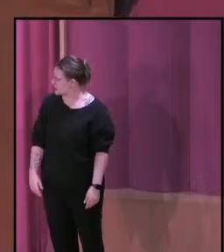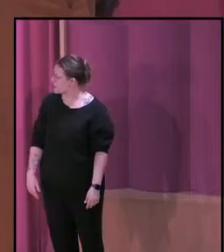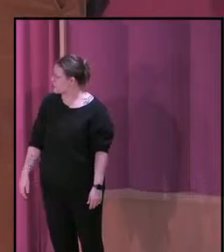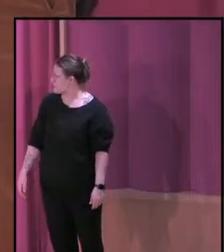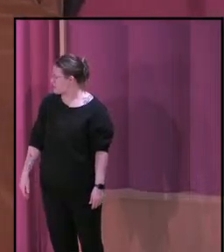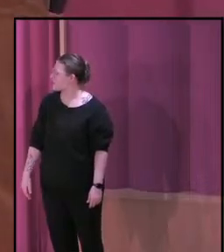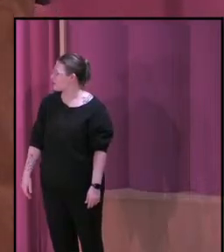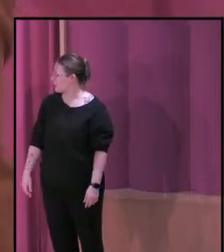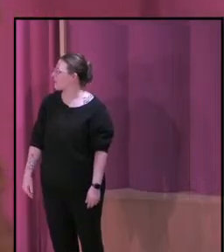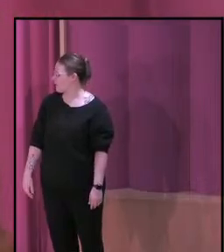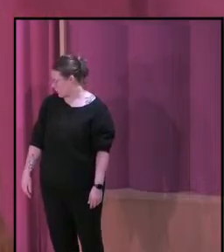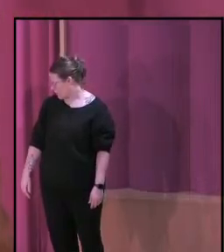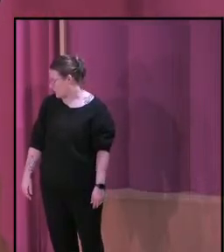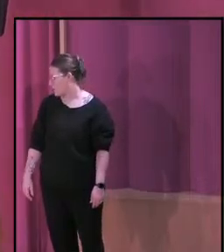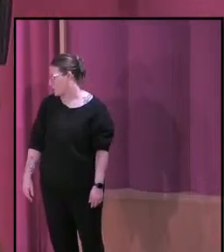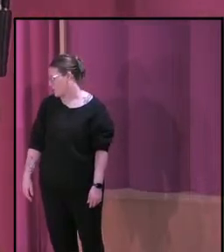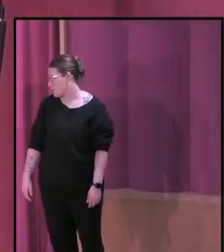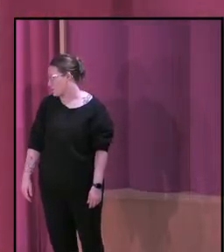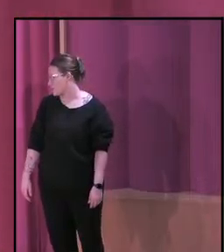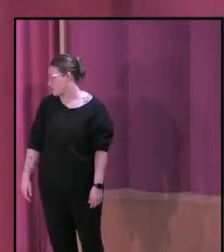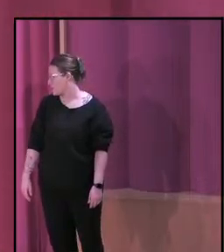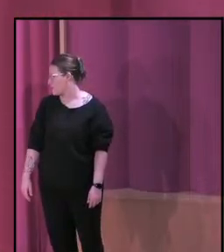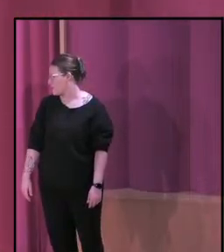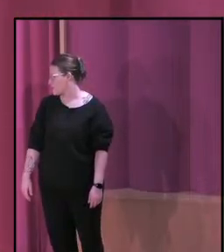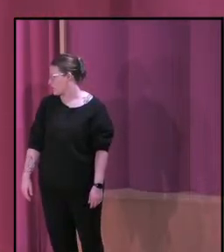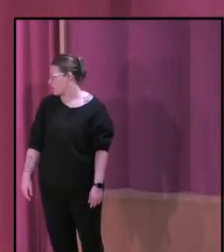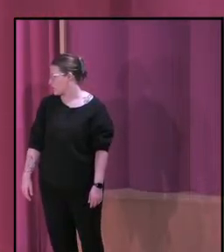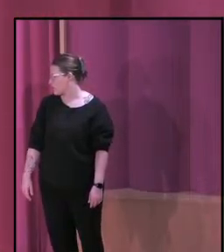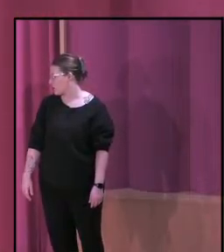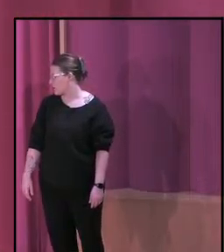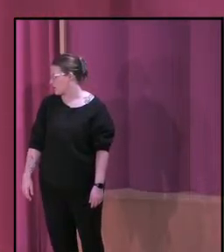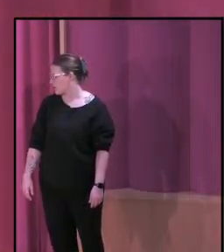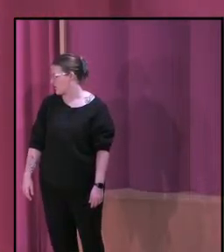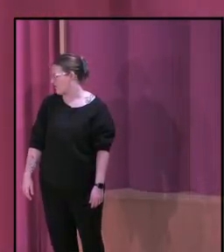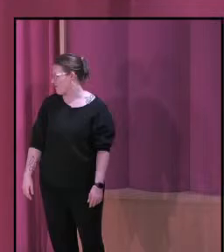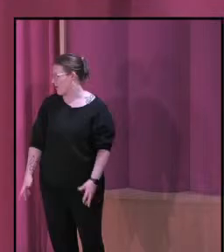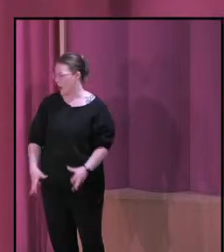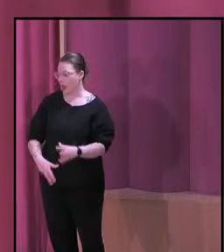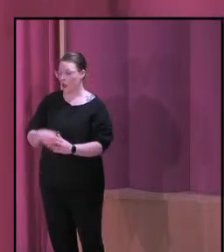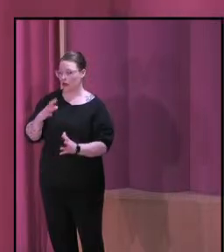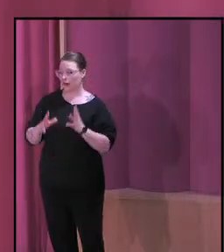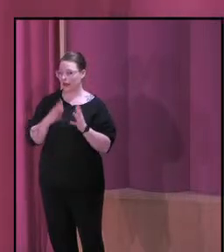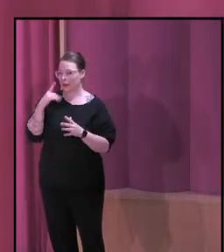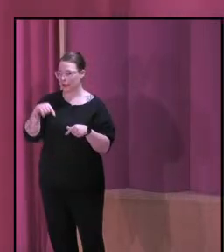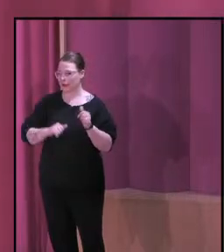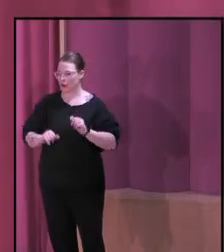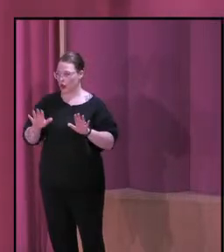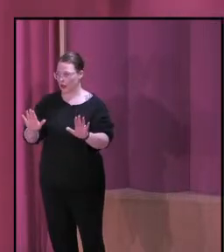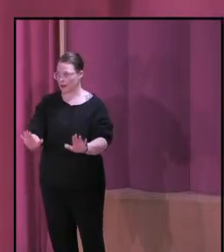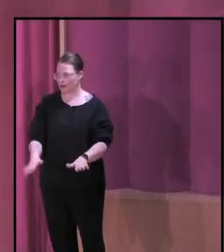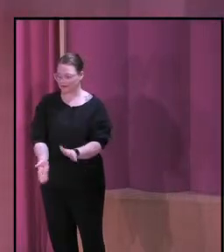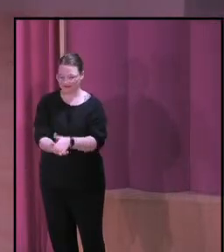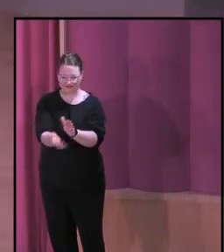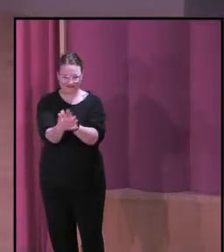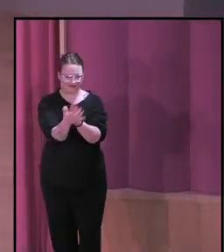under. 1, 2, 3 somersaults. A little extra fanciness because the overture is awesome. You get out of it, and you're done.